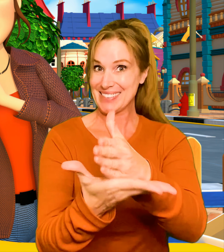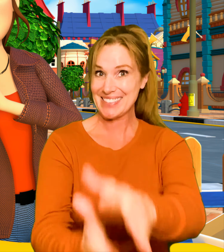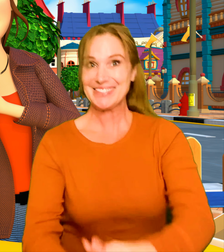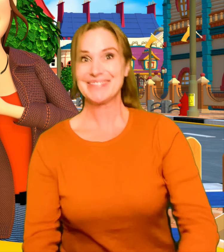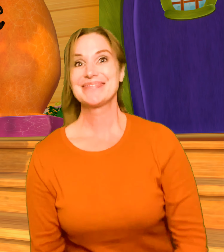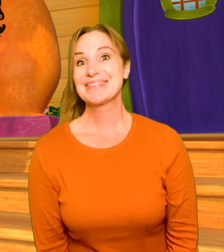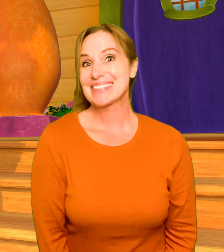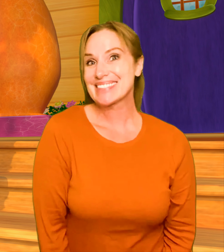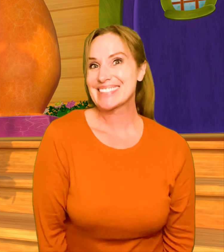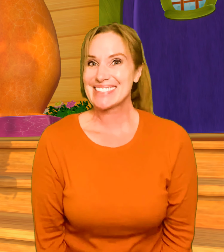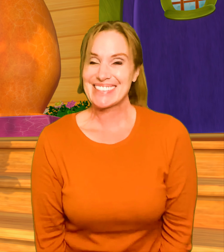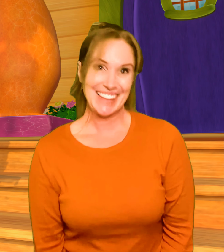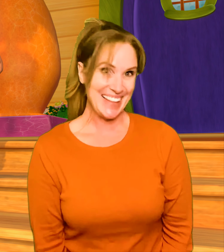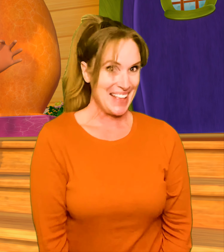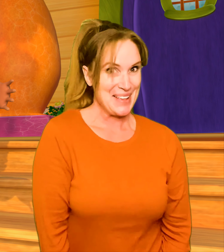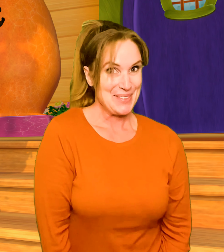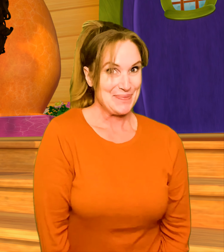ends